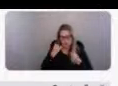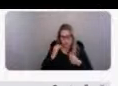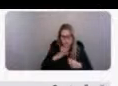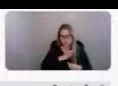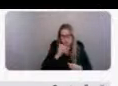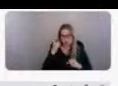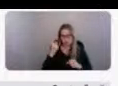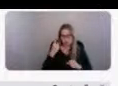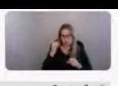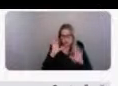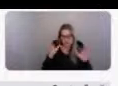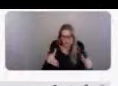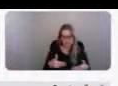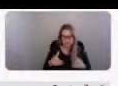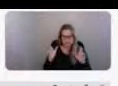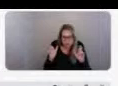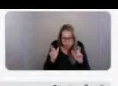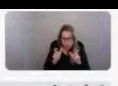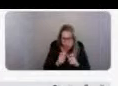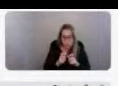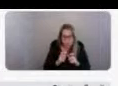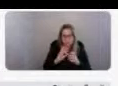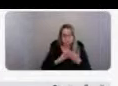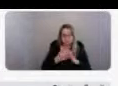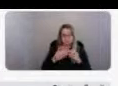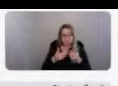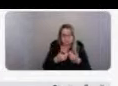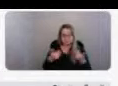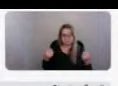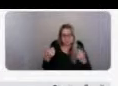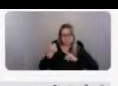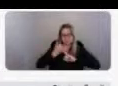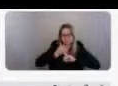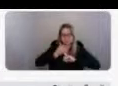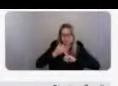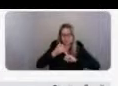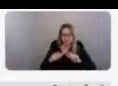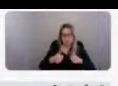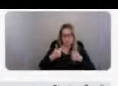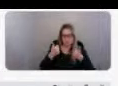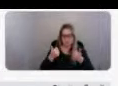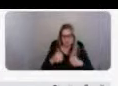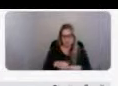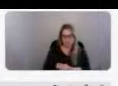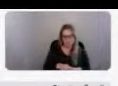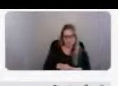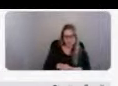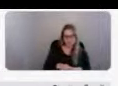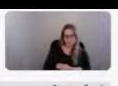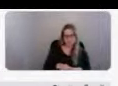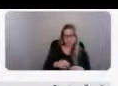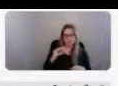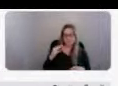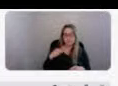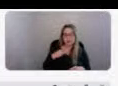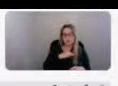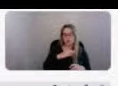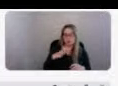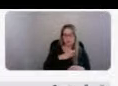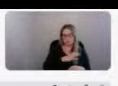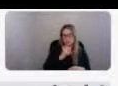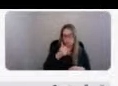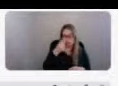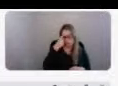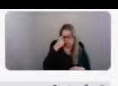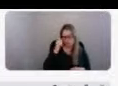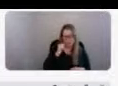focuses on the tiniest communities we divide ourselves as if we live in feudal fifedems members of the commission don't you think that